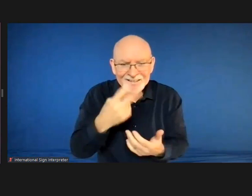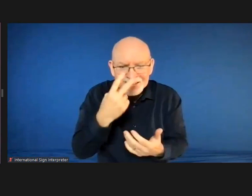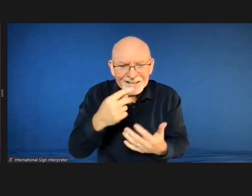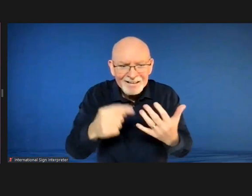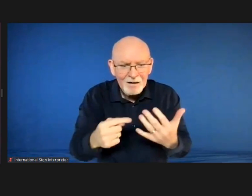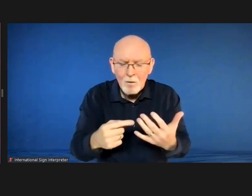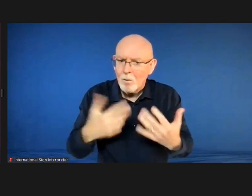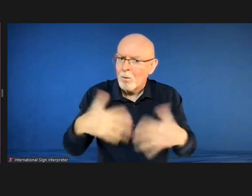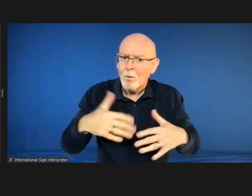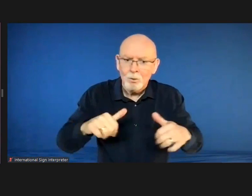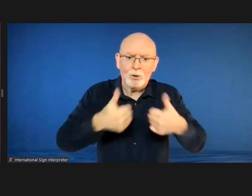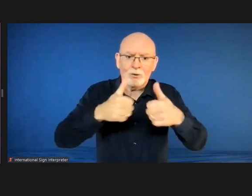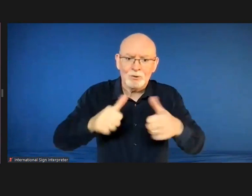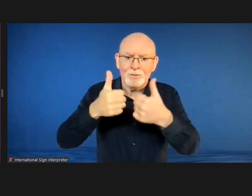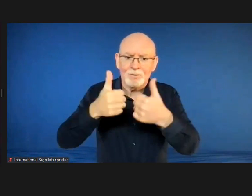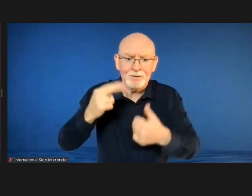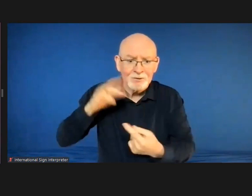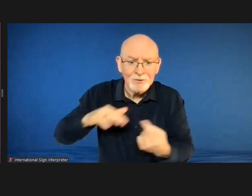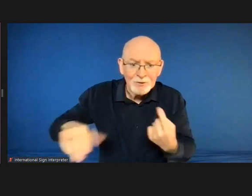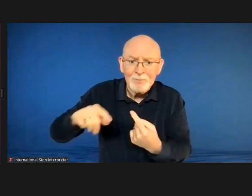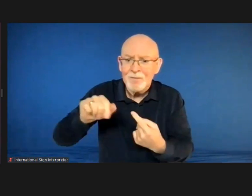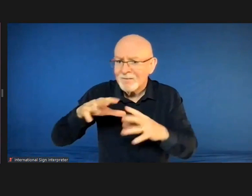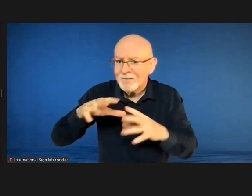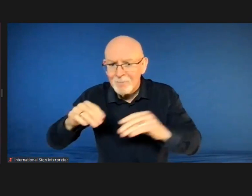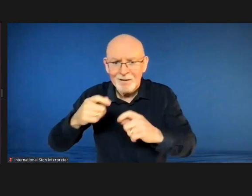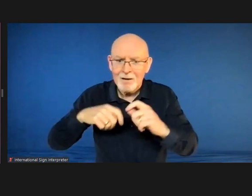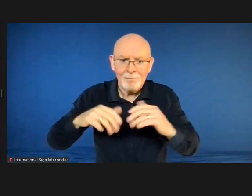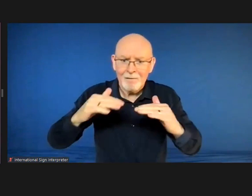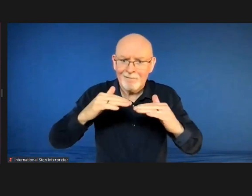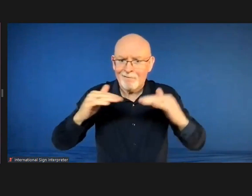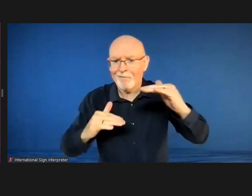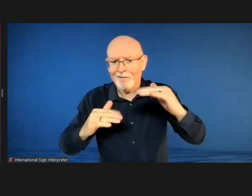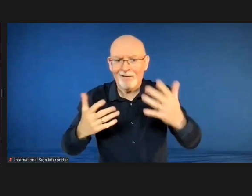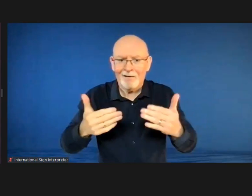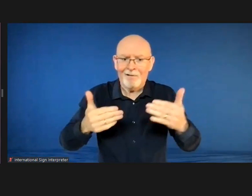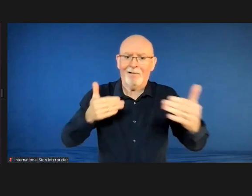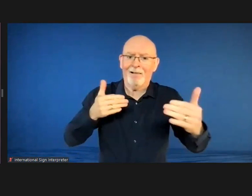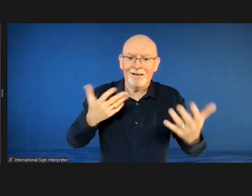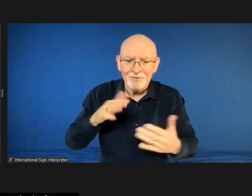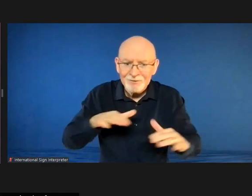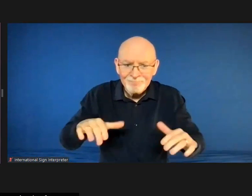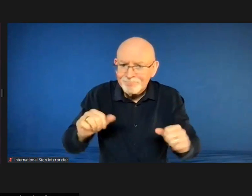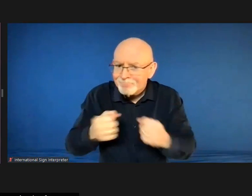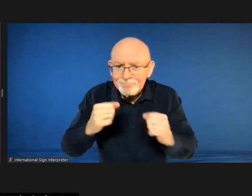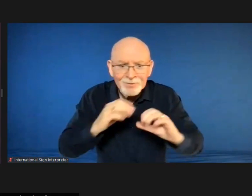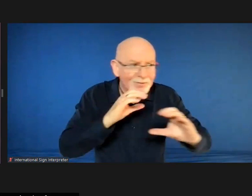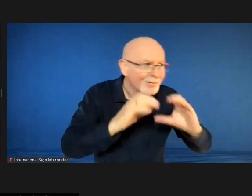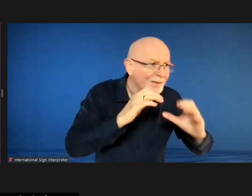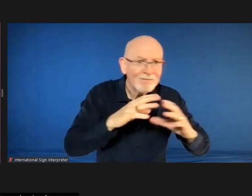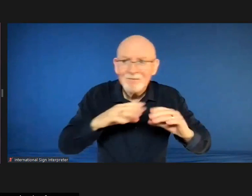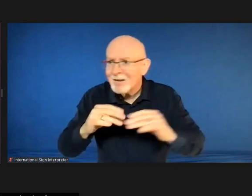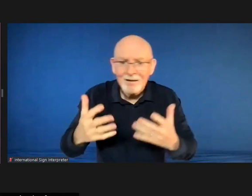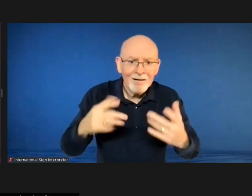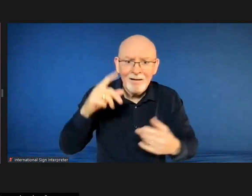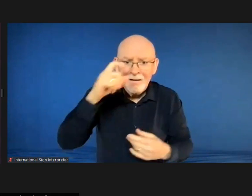an education, there are also barriers for deaf young people transitioning into adulthood. They need support to move into work,